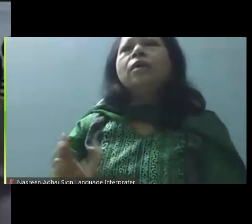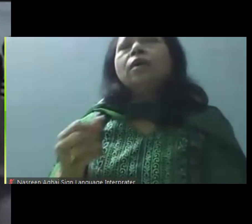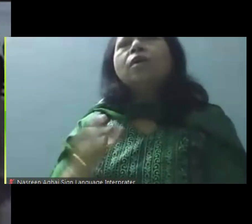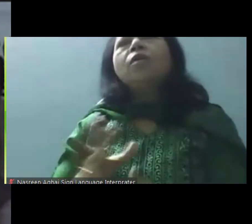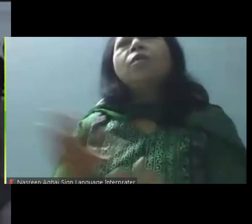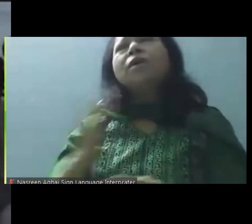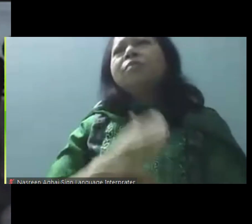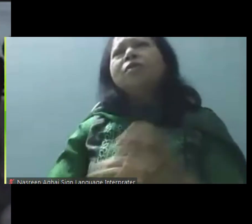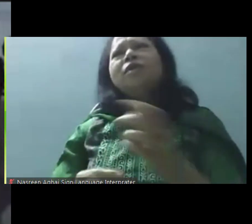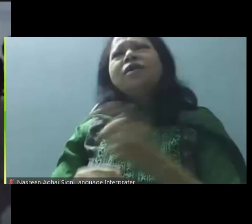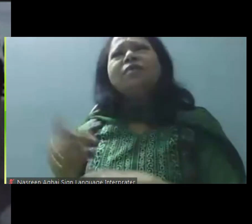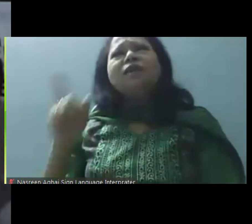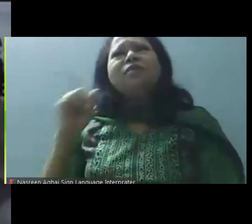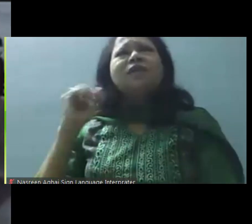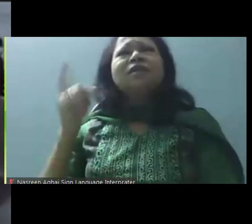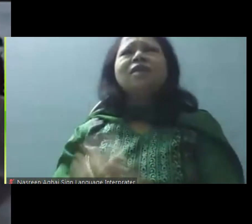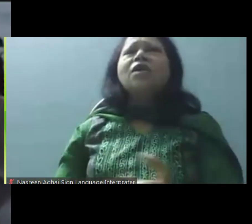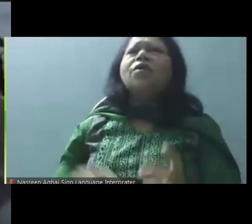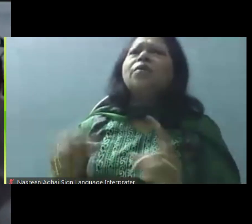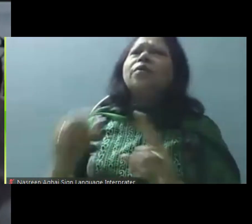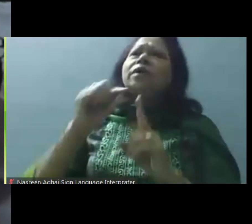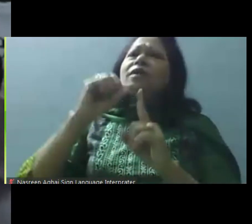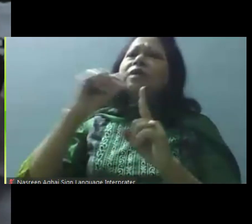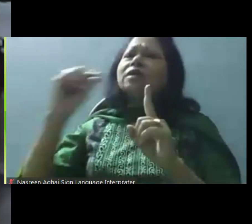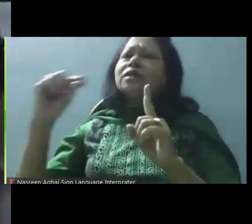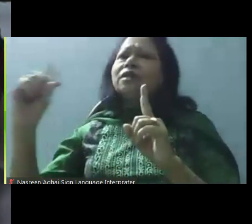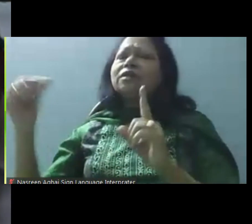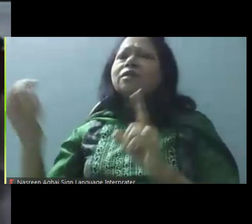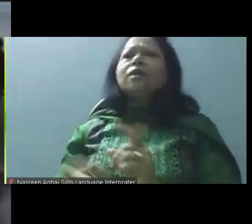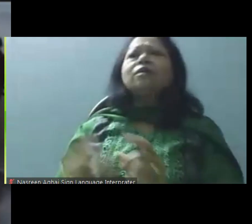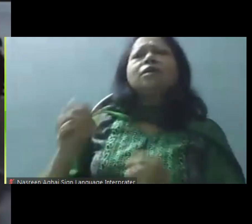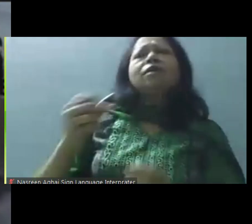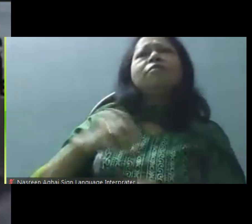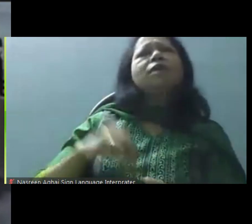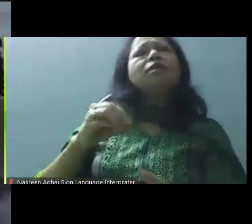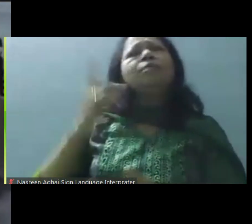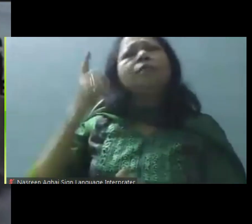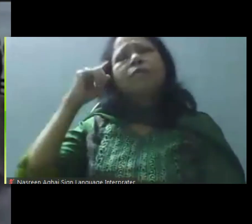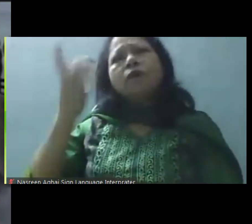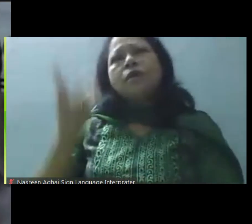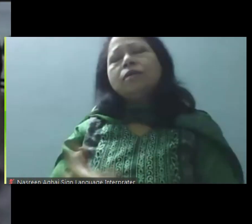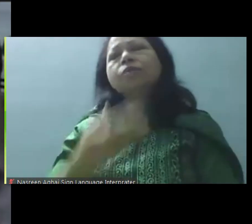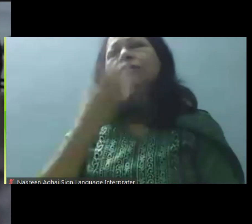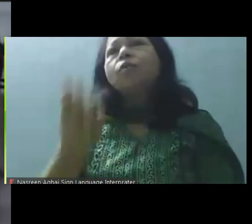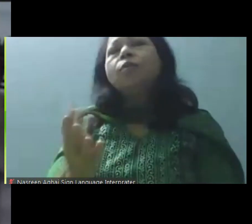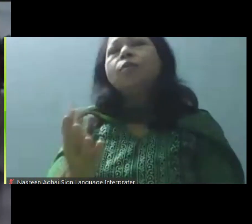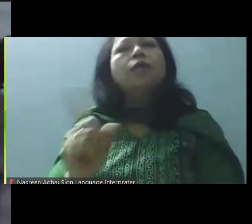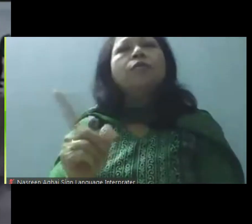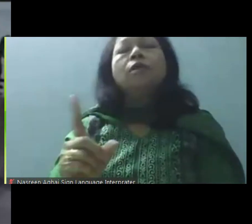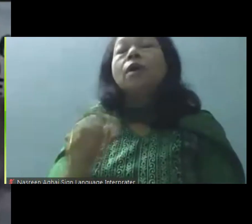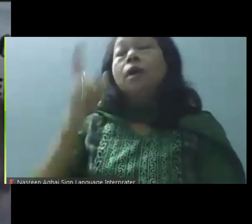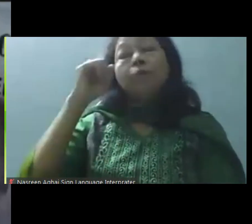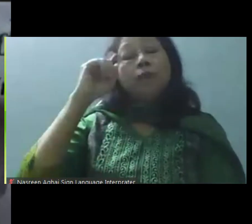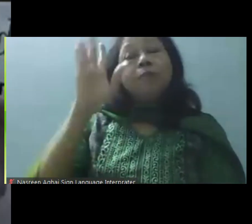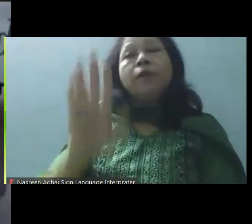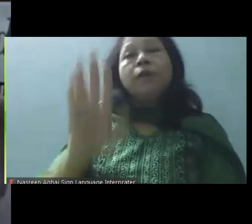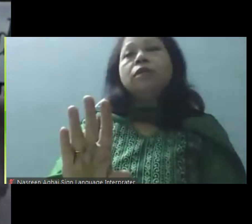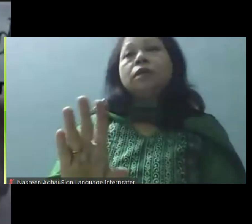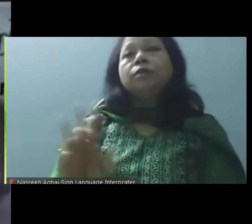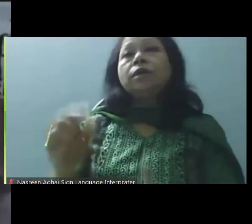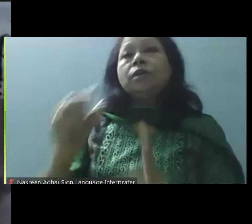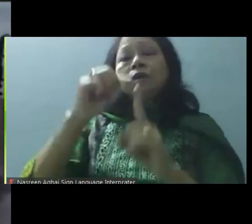accessibility of digital facility. So we have to make that, and there is no doubt that